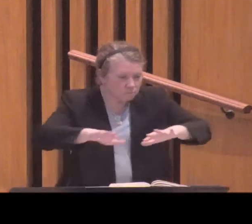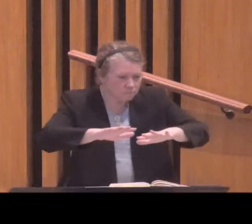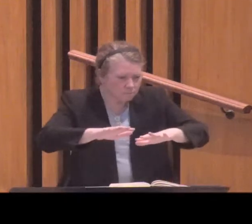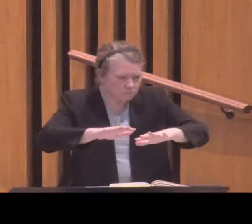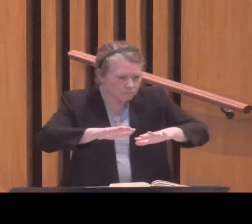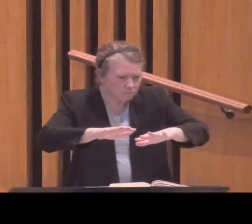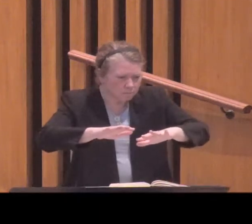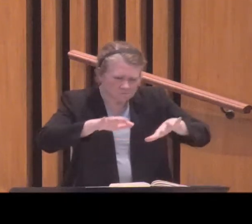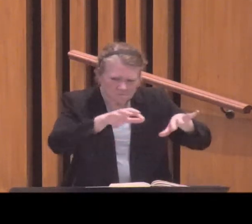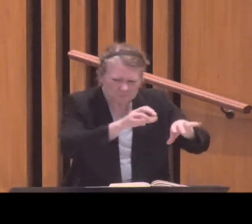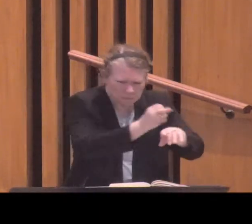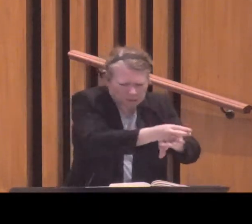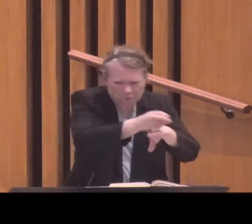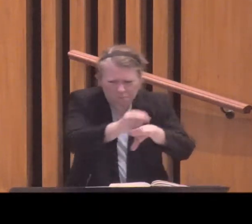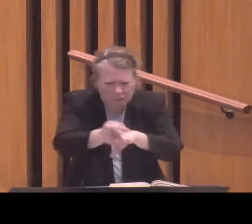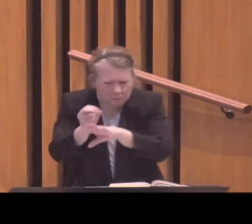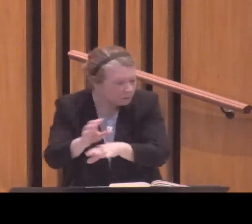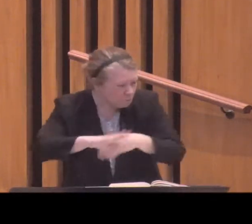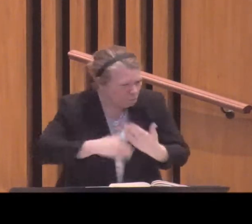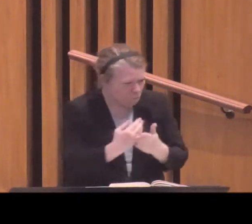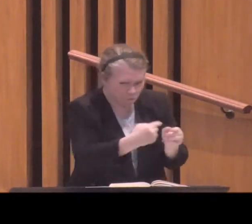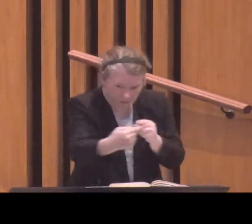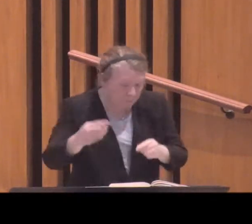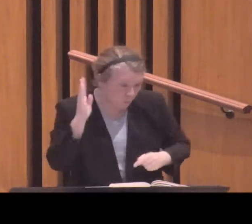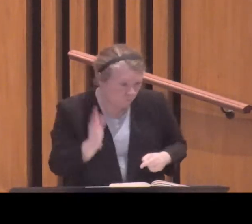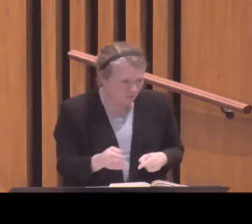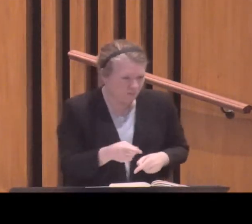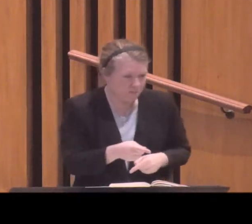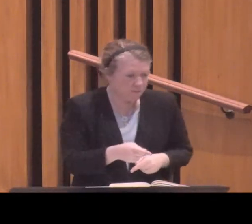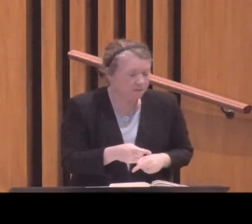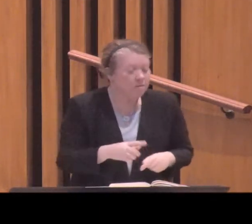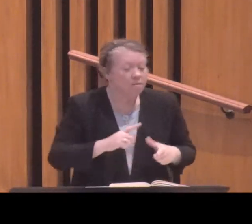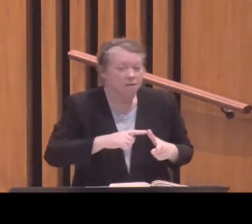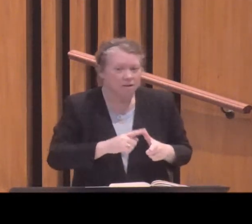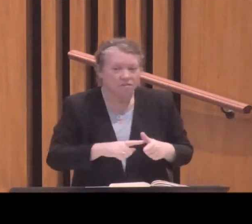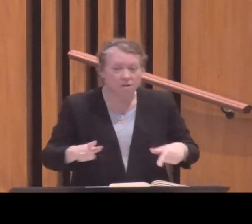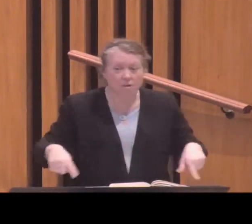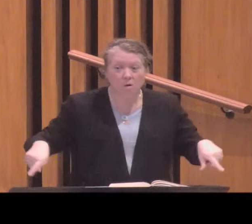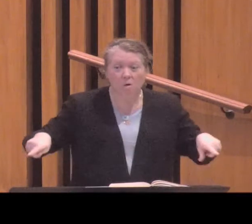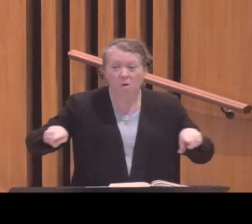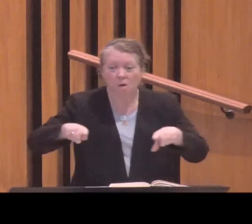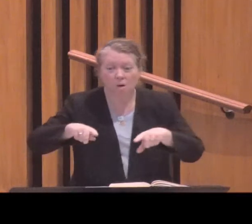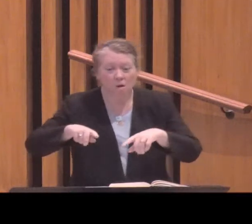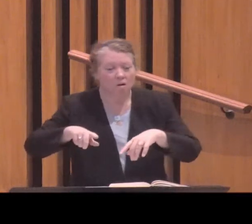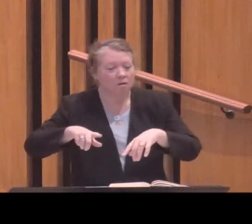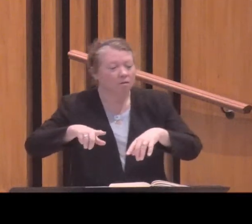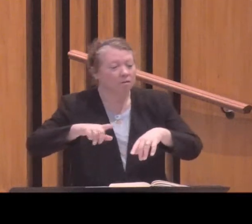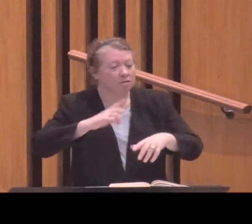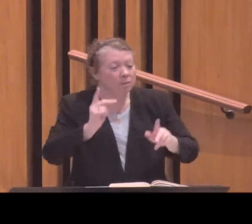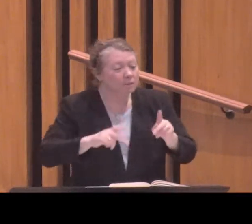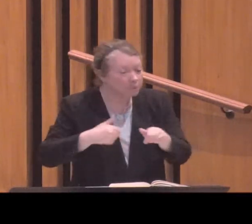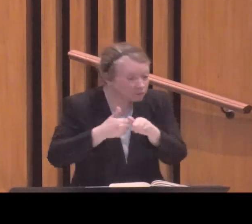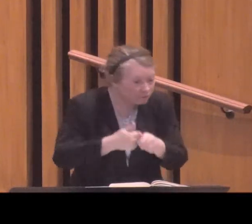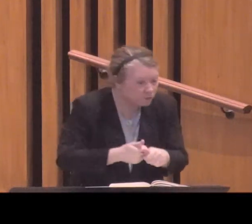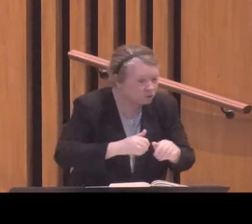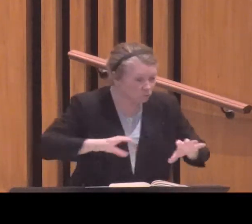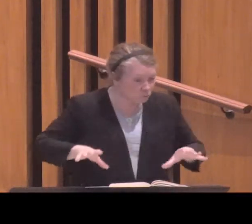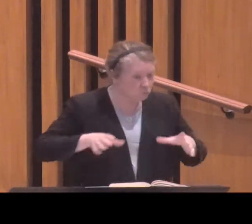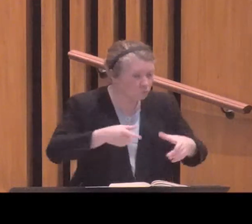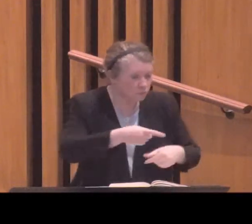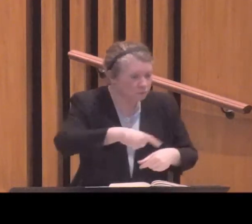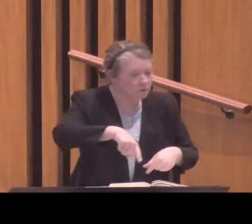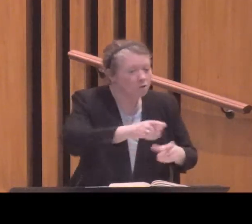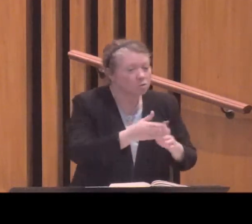their enemies. And in your descendants, all the nations of the earth shall find blessing. All